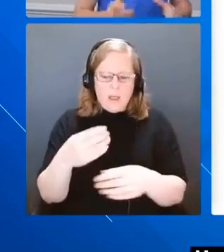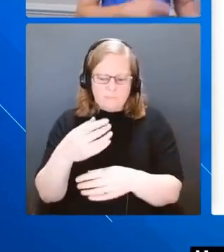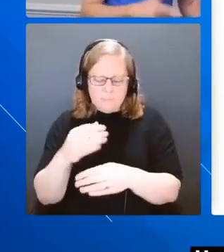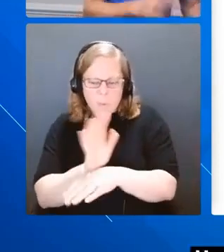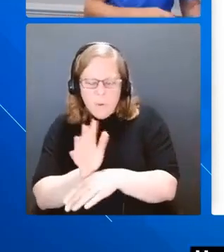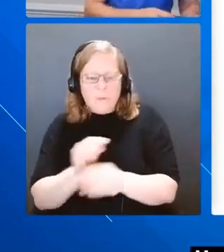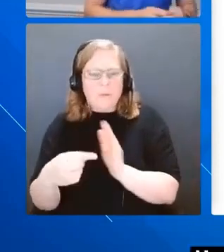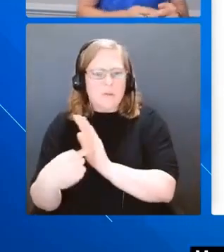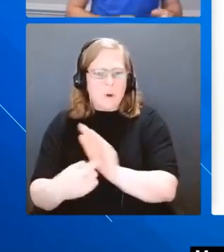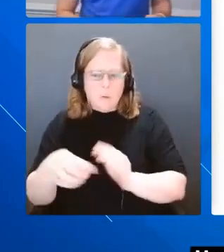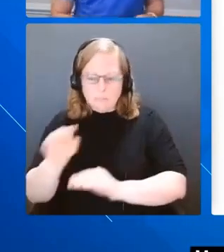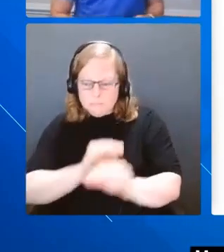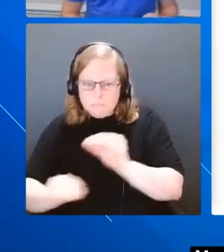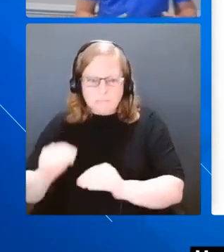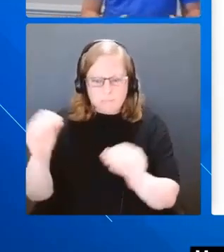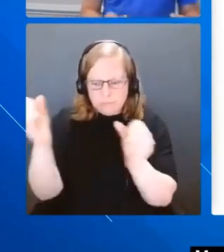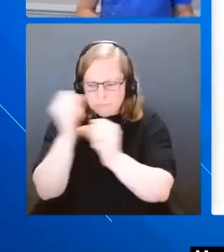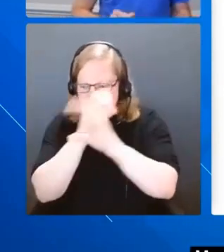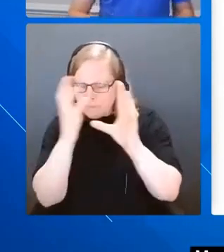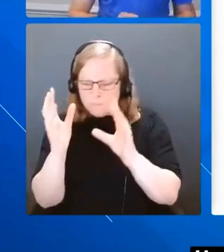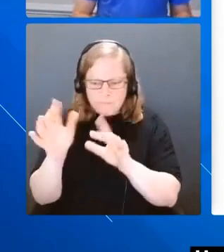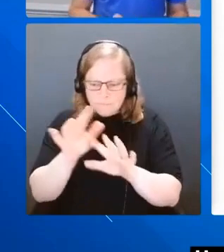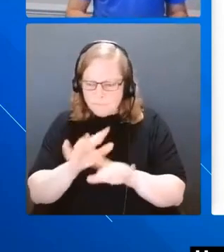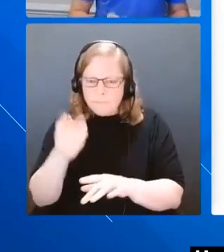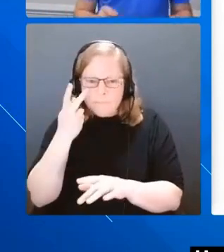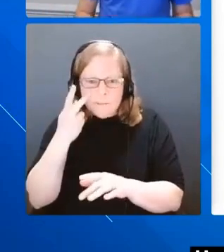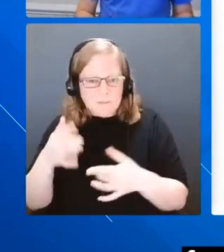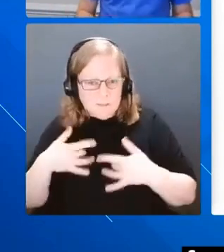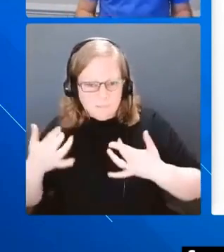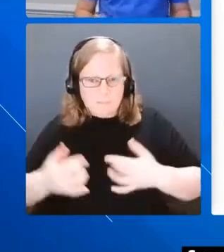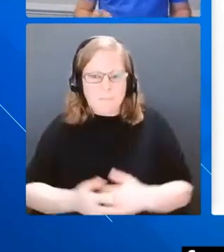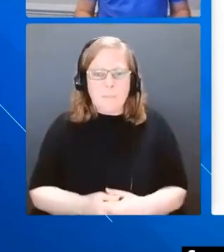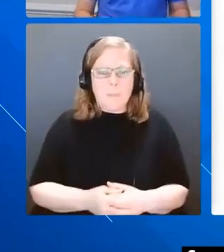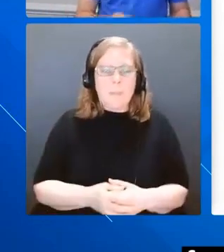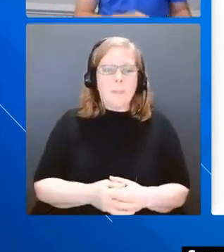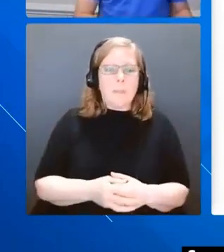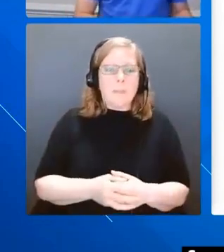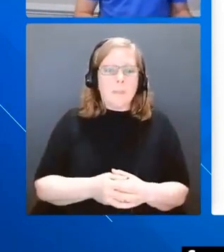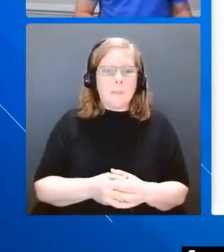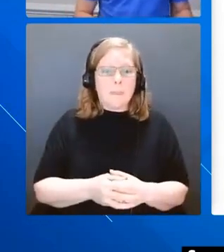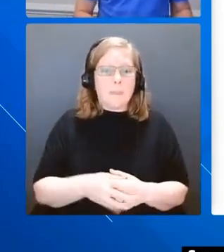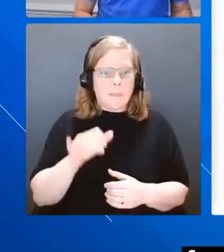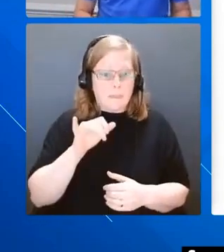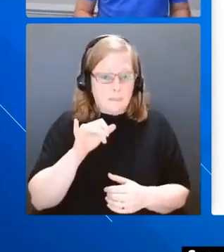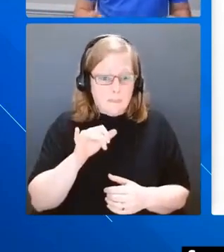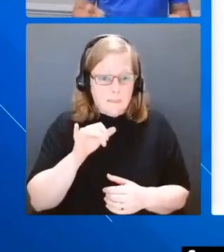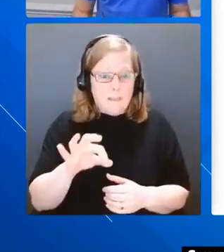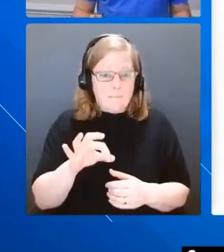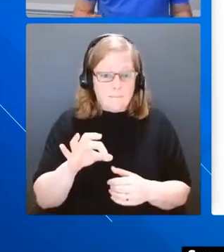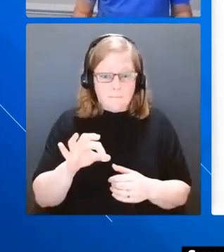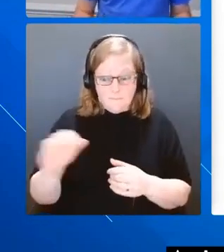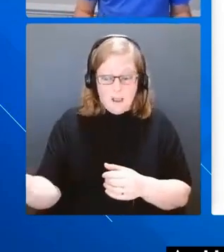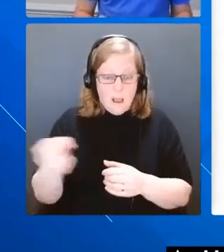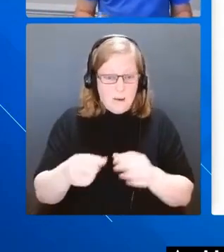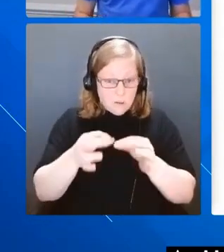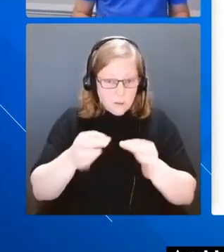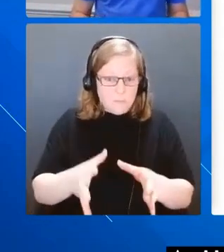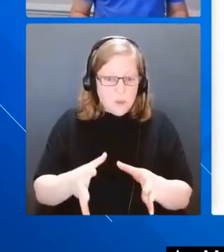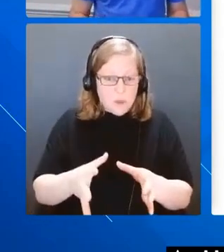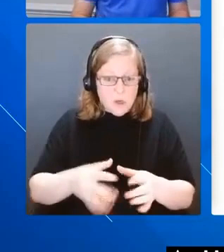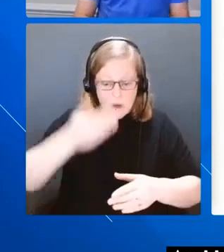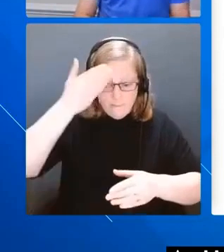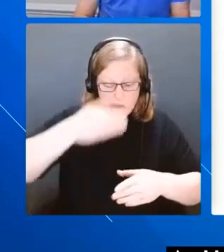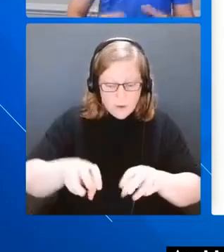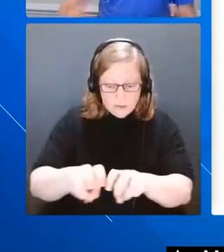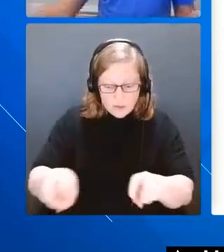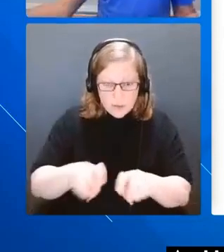Remember, for your in-person events, reserve a few front seats for deaf attendees if you have an interpreter. And honestly, even if you don't, if you're relying